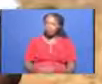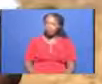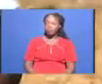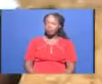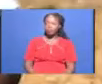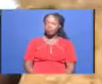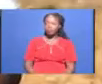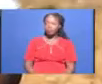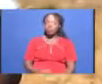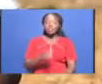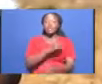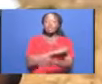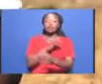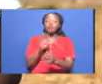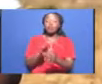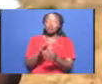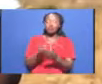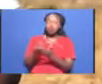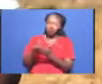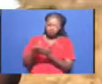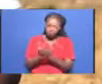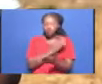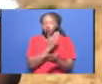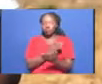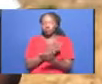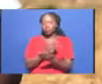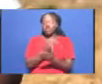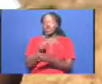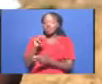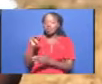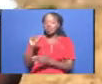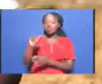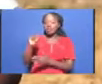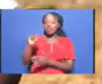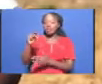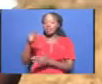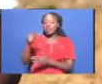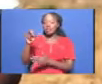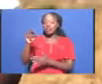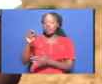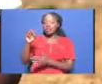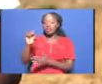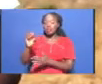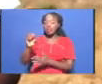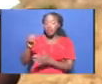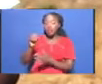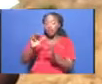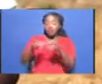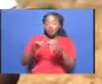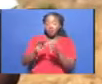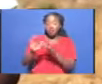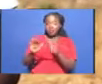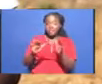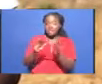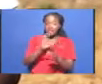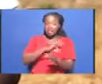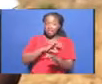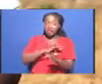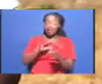They are empowered to remove mathenges from their farms, and in return they are given some allowances